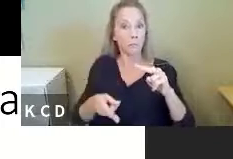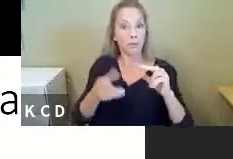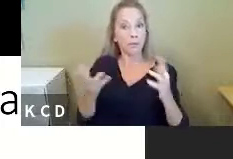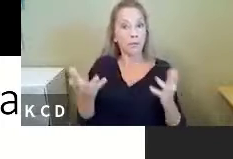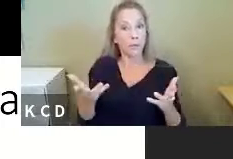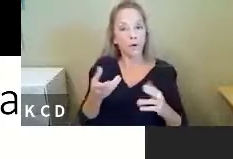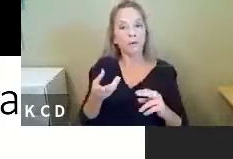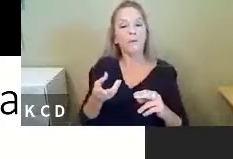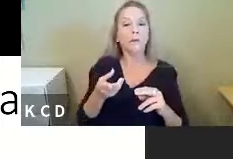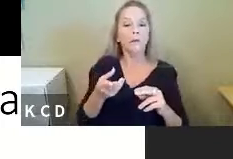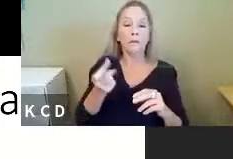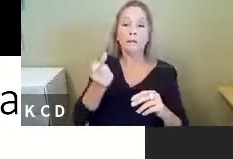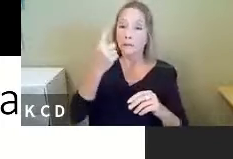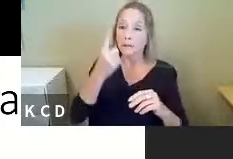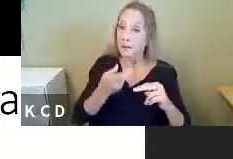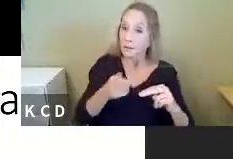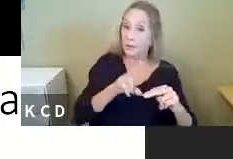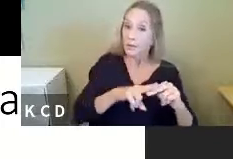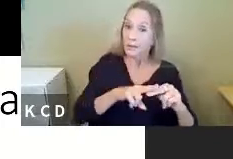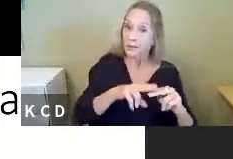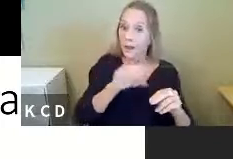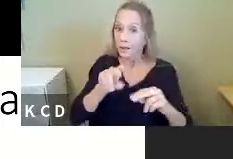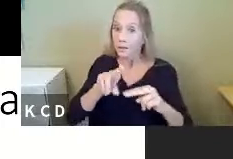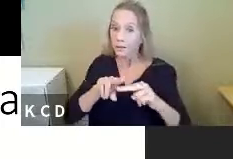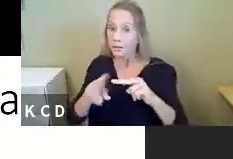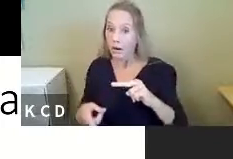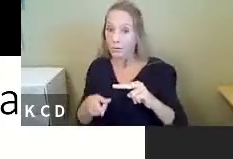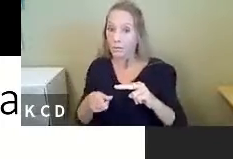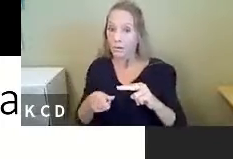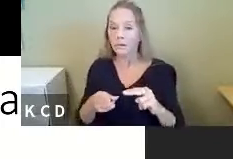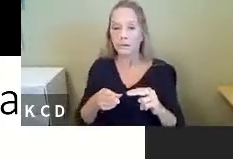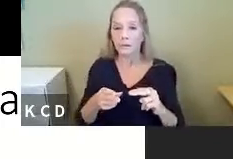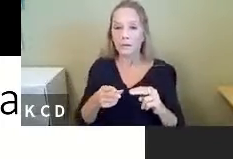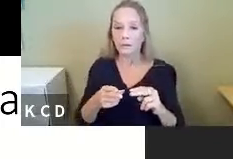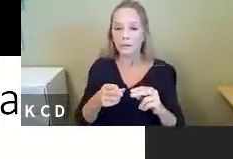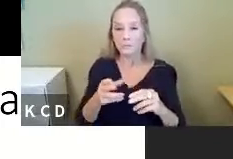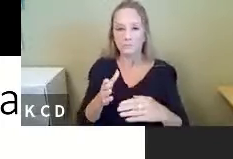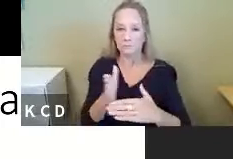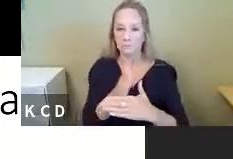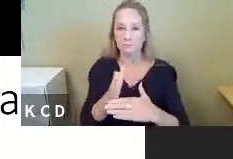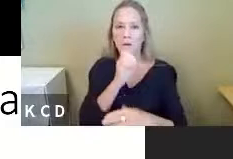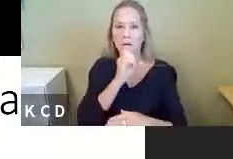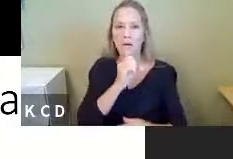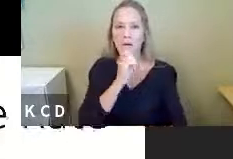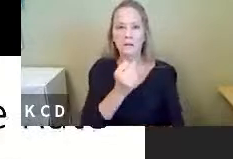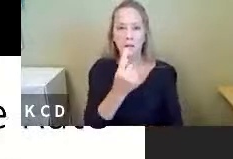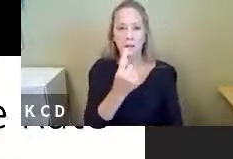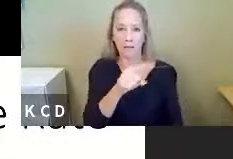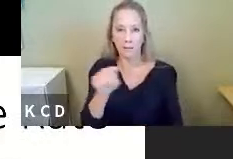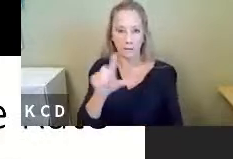increase and the drop seem to be very much driven by the 11 to 30 age group. Next slide, please.